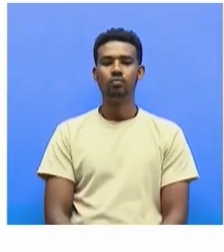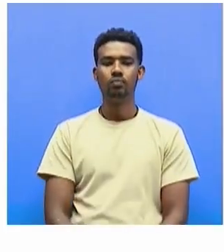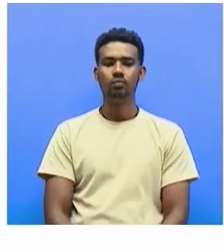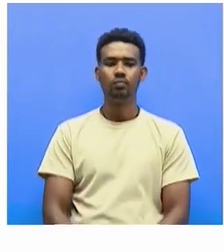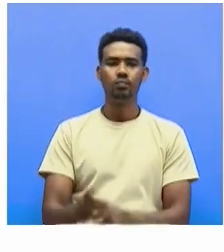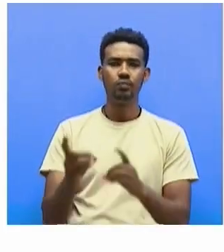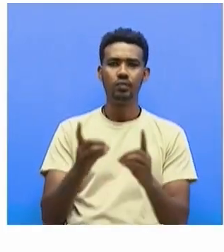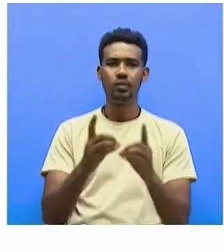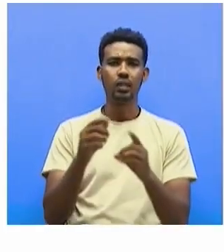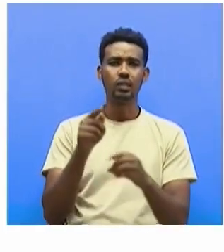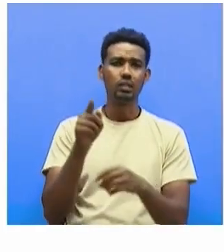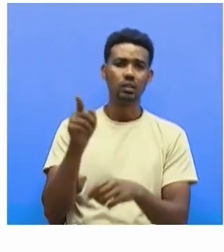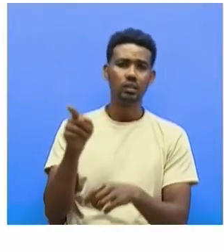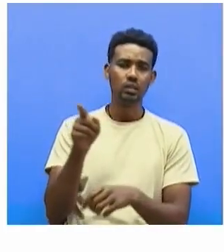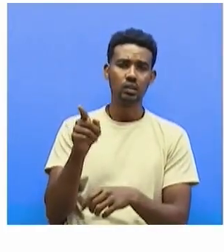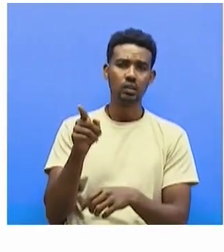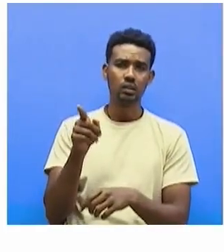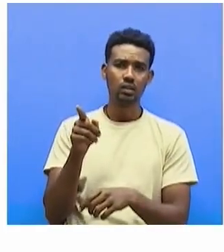she